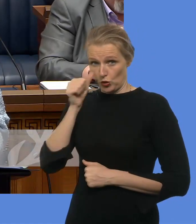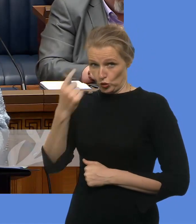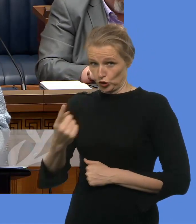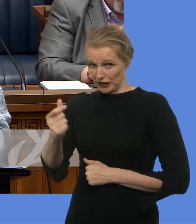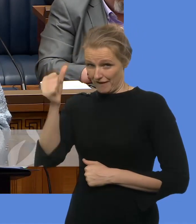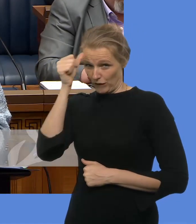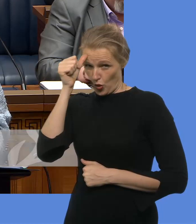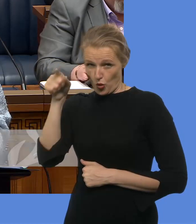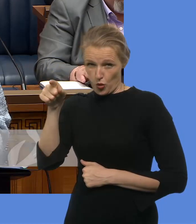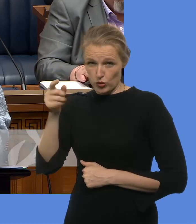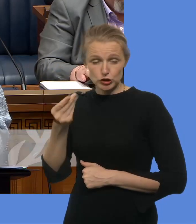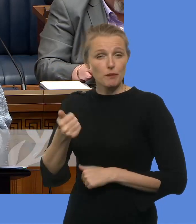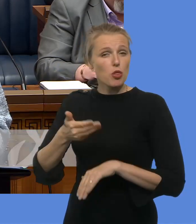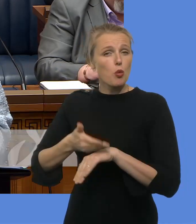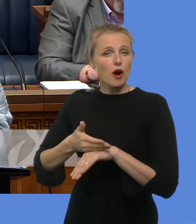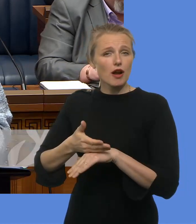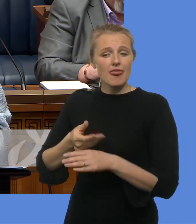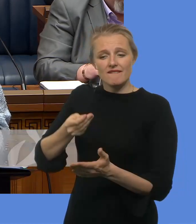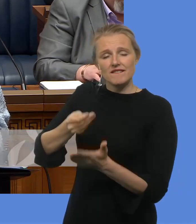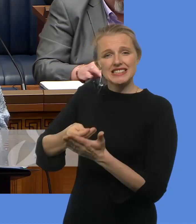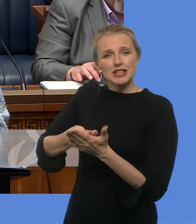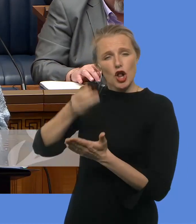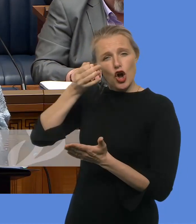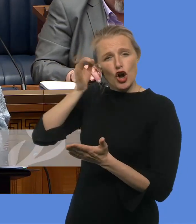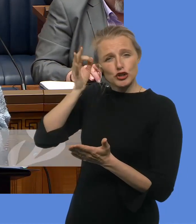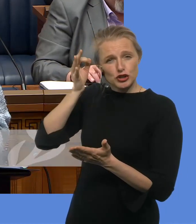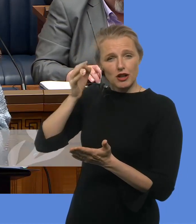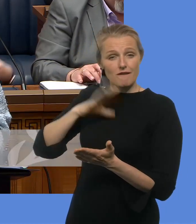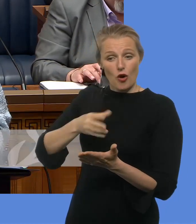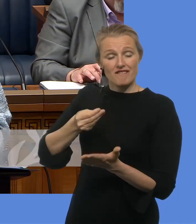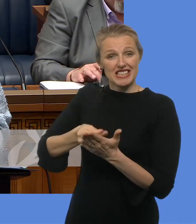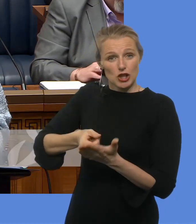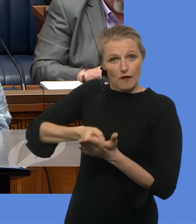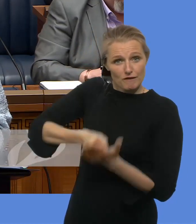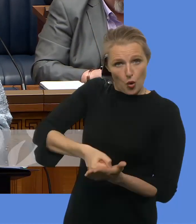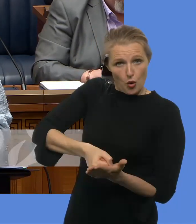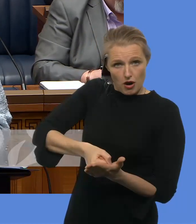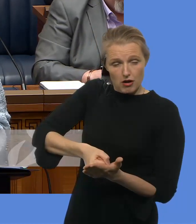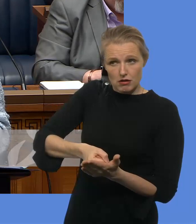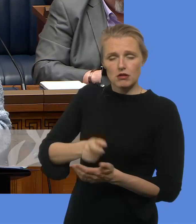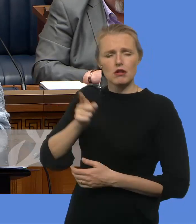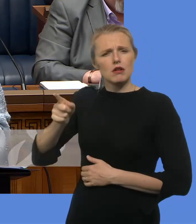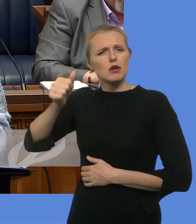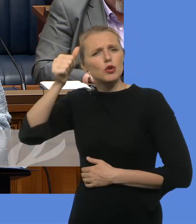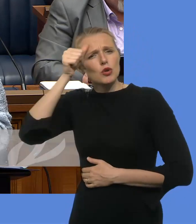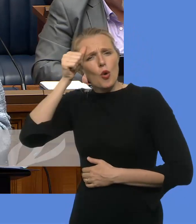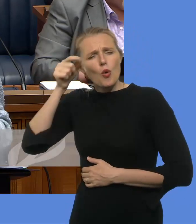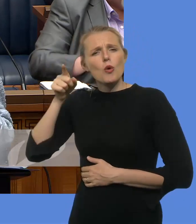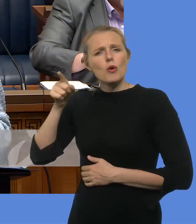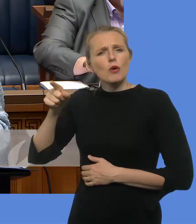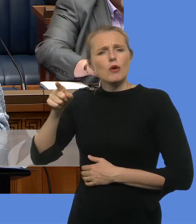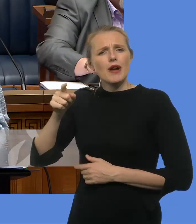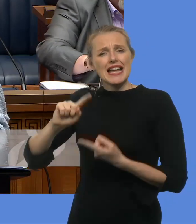aware of some of the work of the Fiscal Council in respect of the fiscal floor, and he will also be aware that